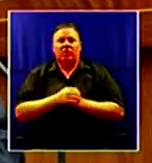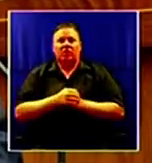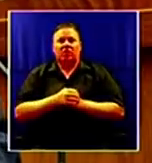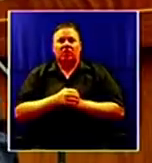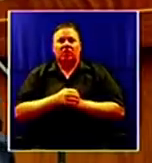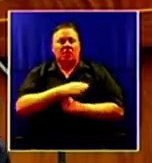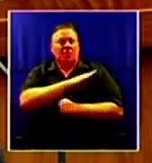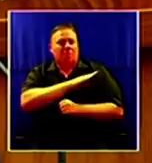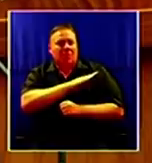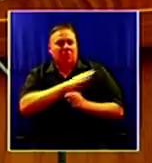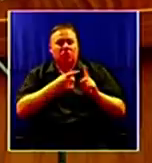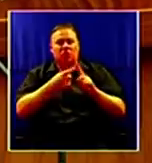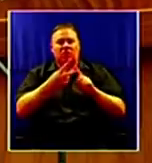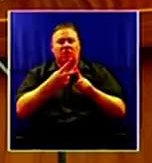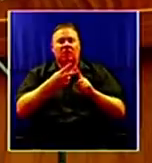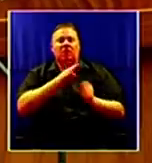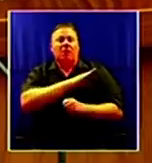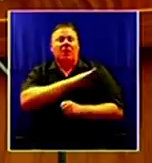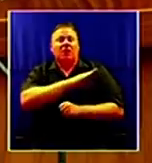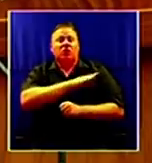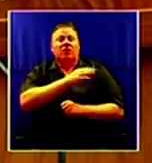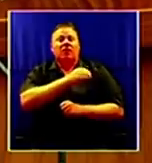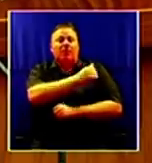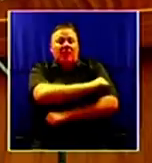military medical services.